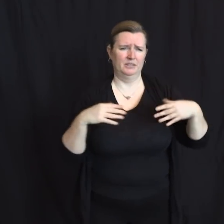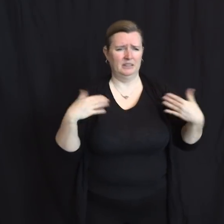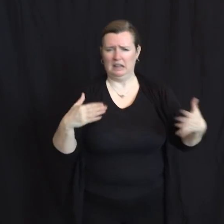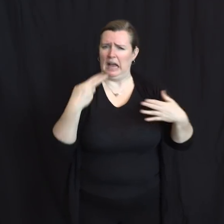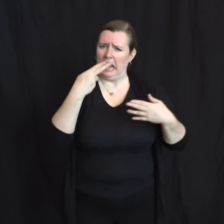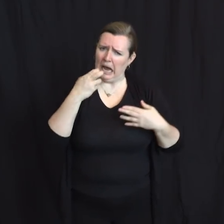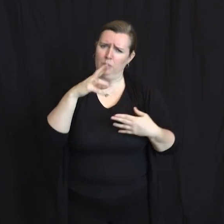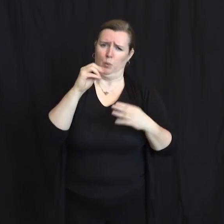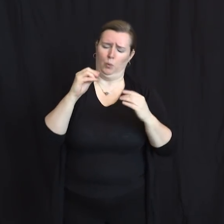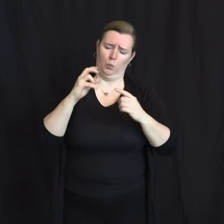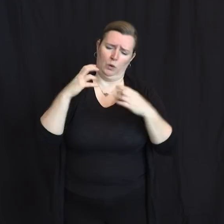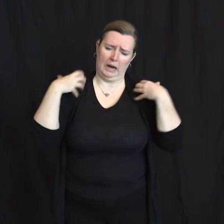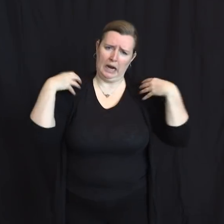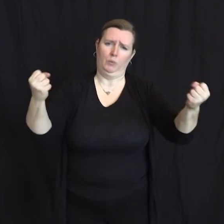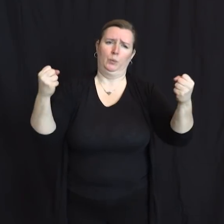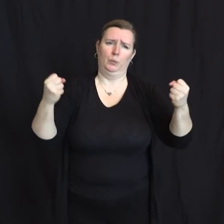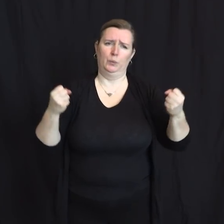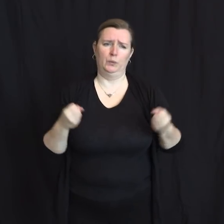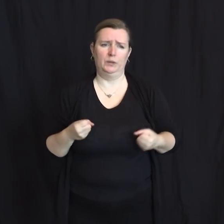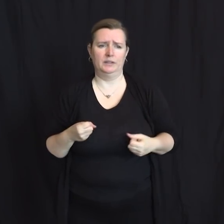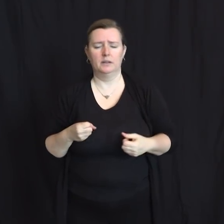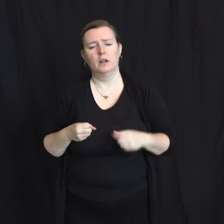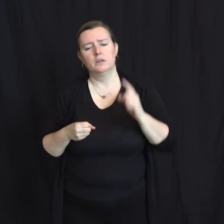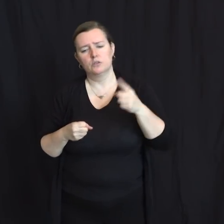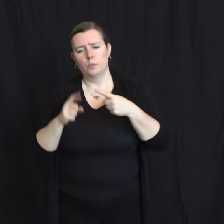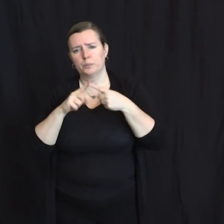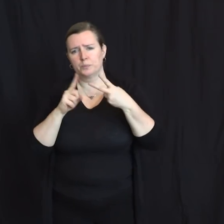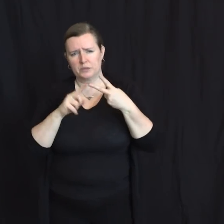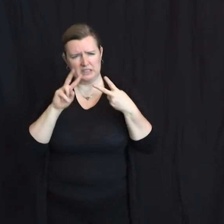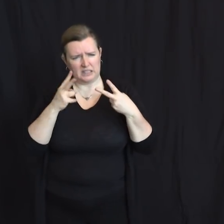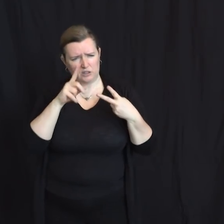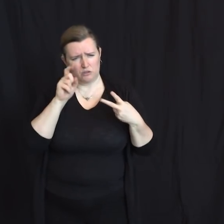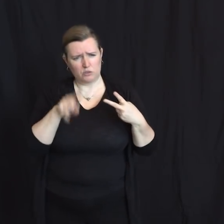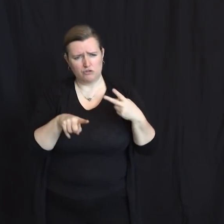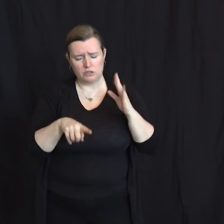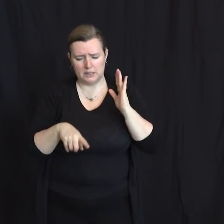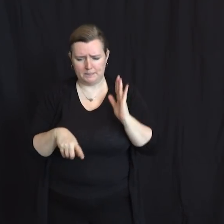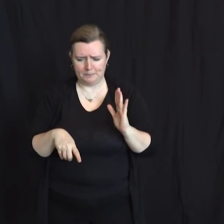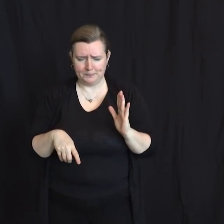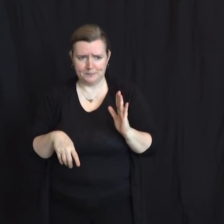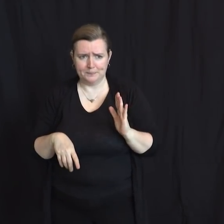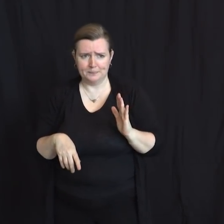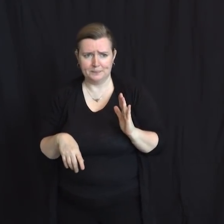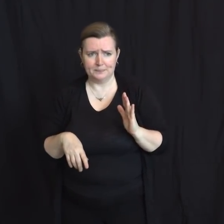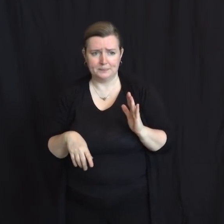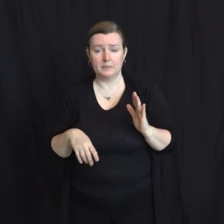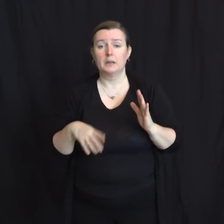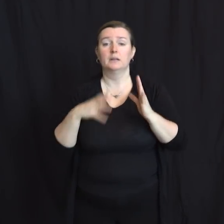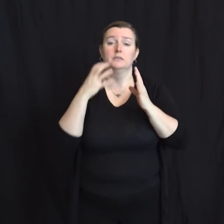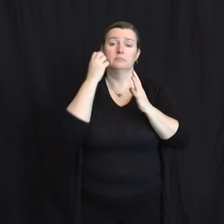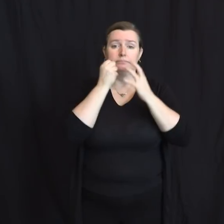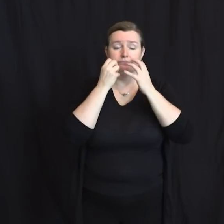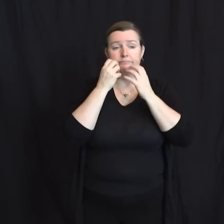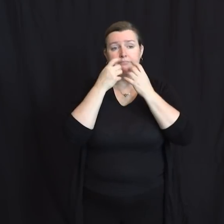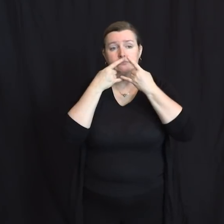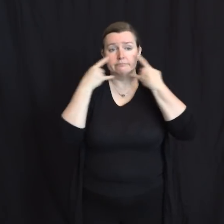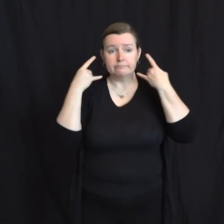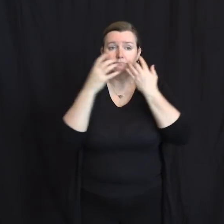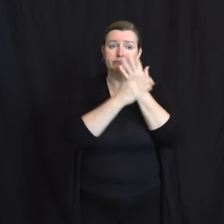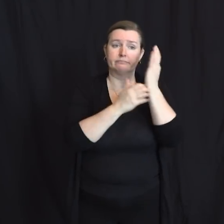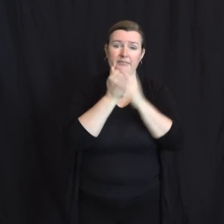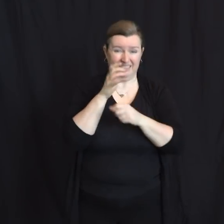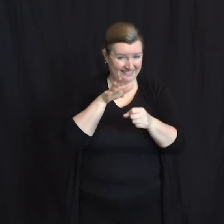Secondly, are we, I'll use this as the visual, are we like this on PPE for all of the above? No